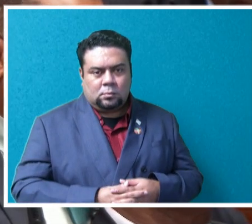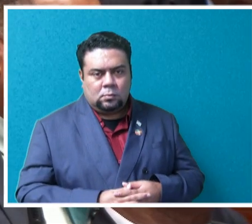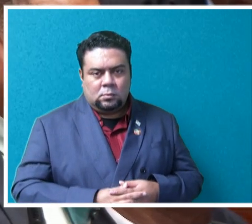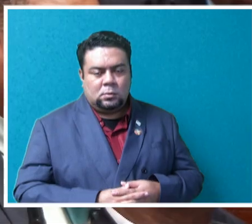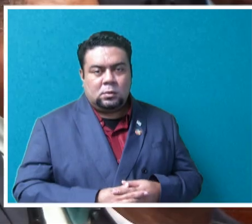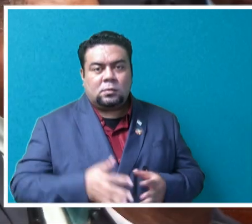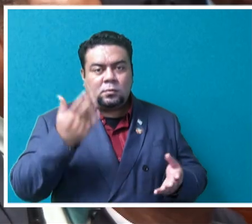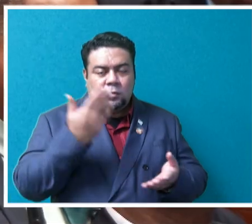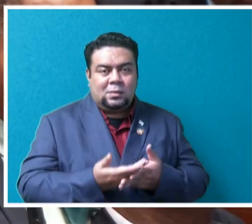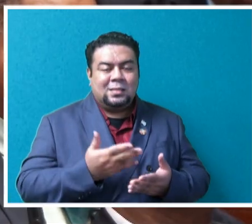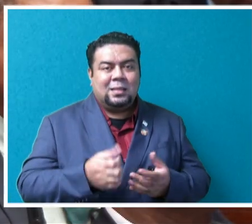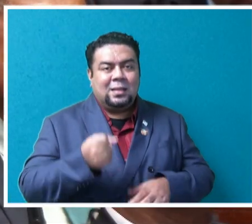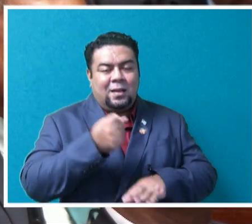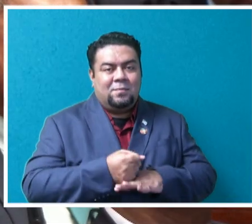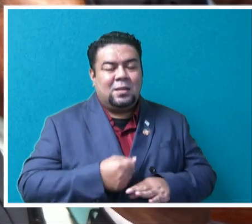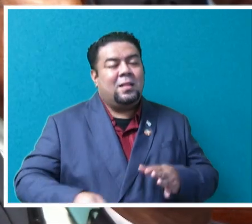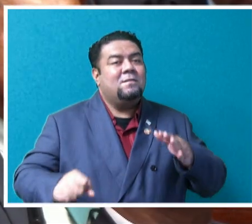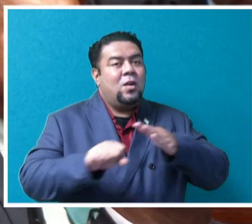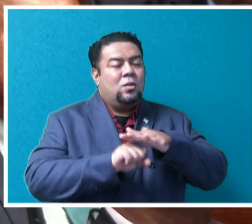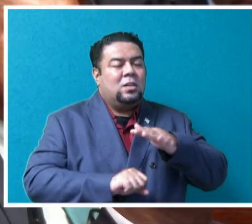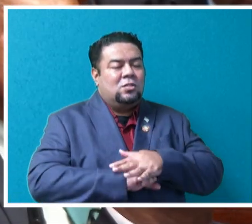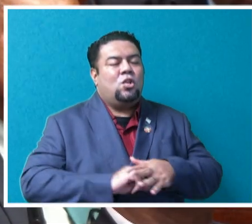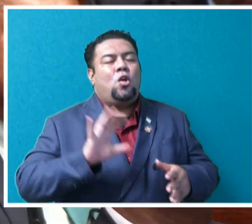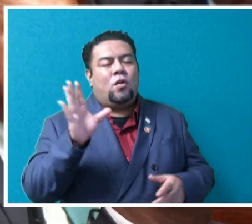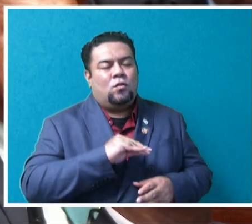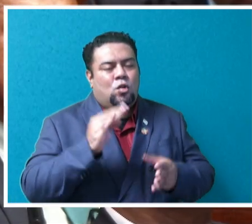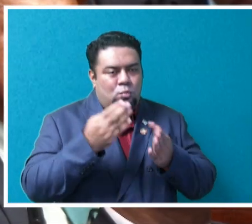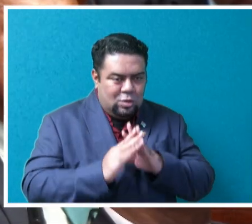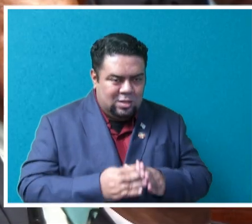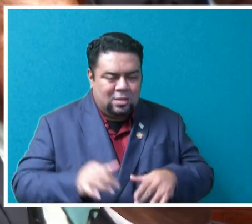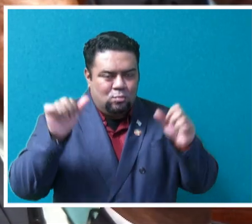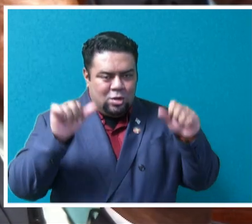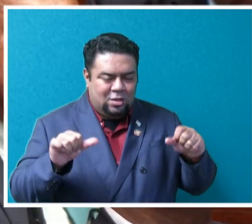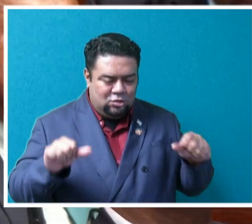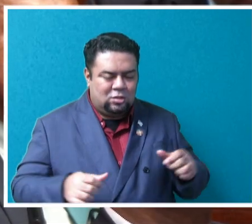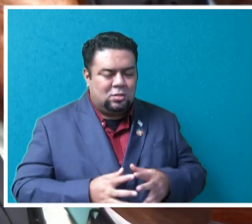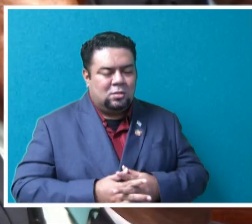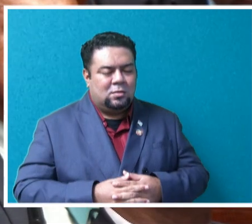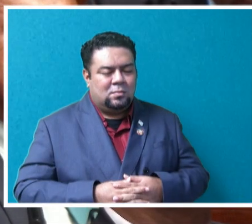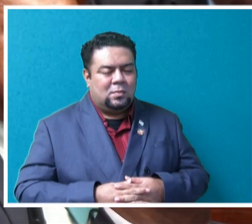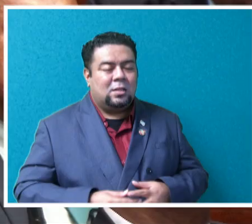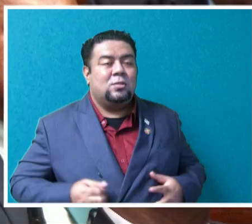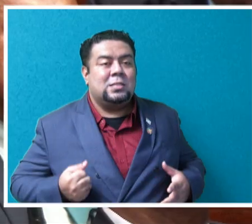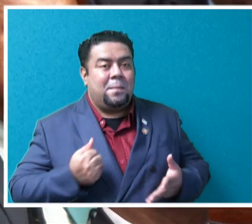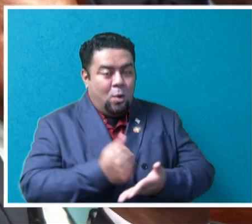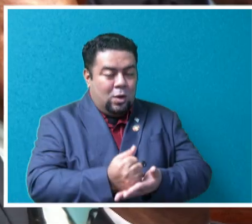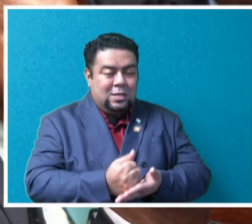governance and the foundations of community protections. To support this